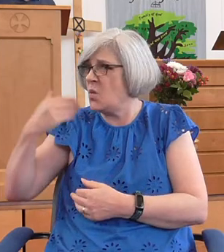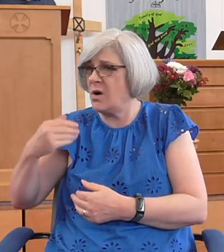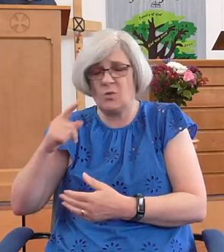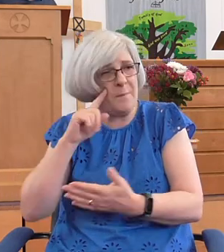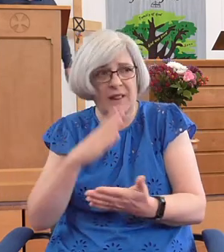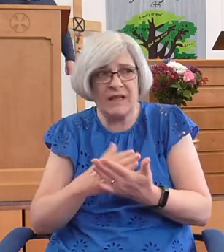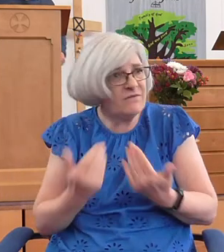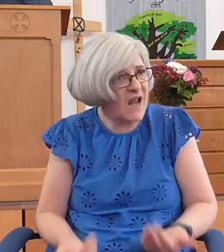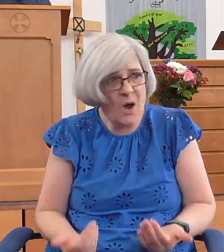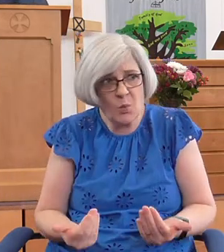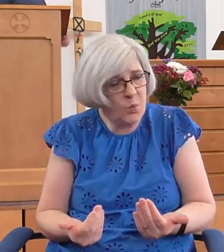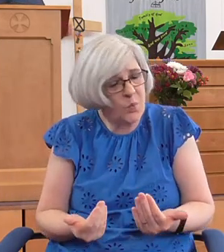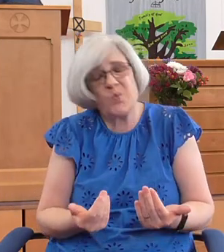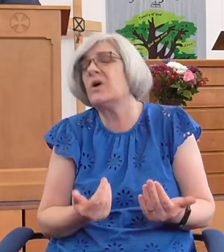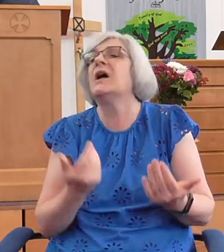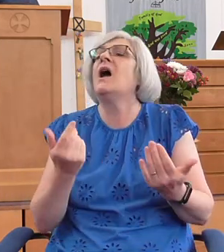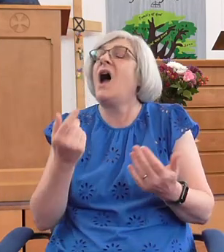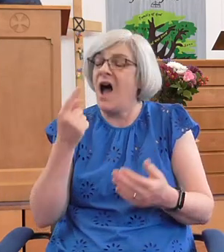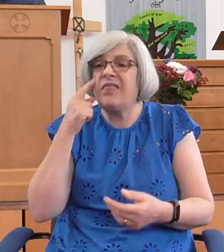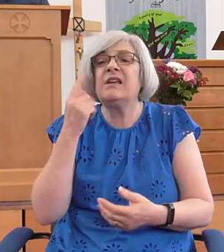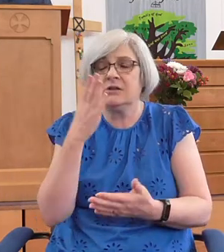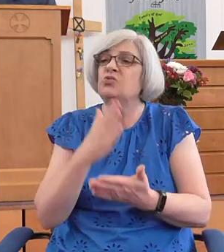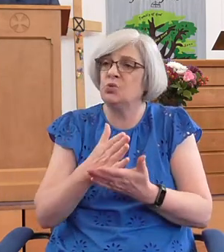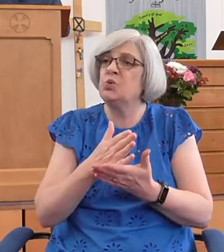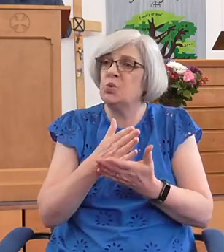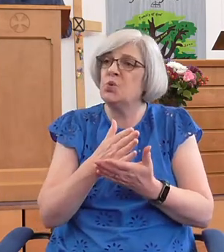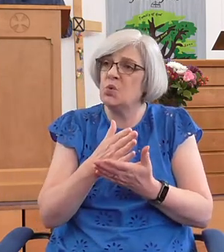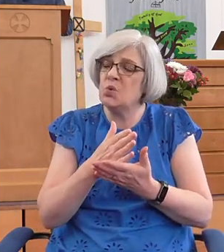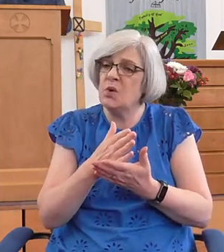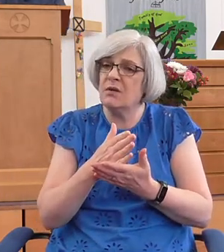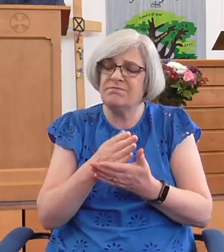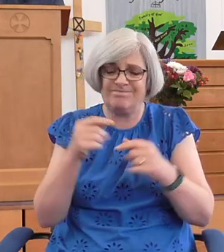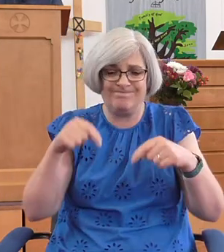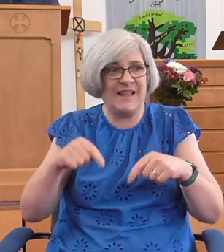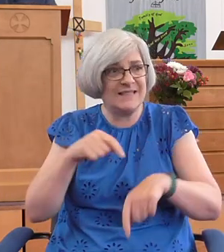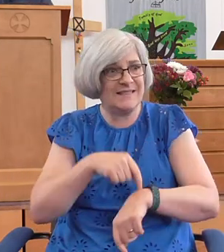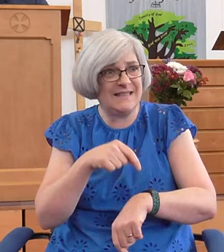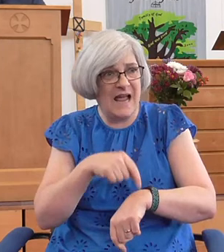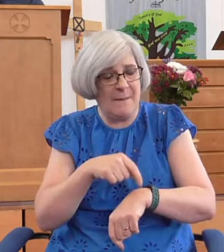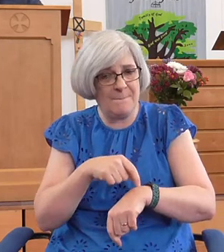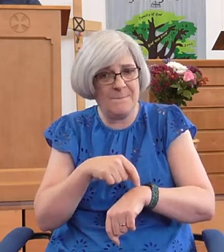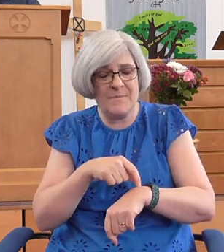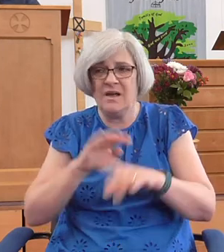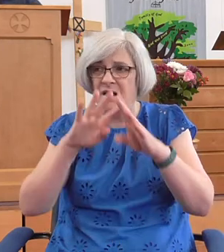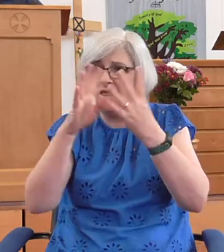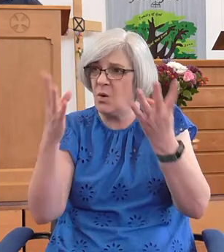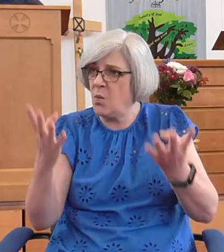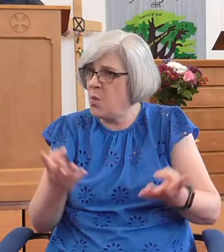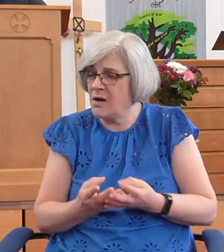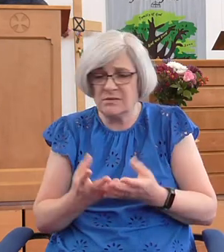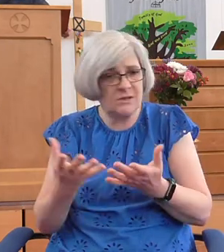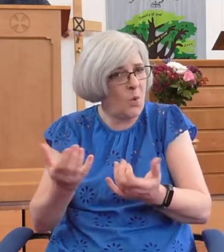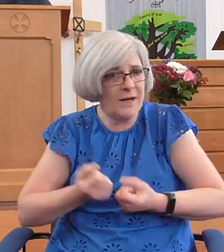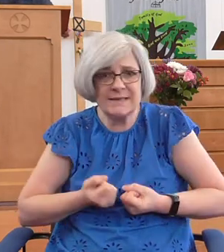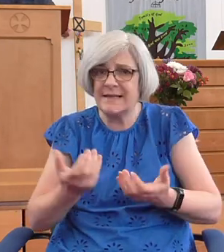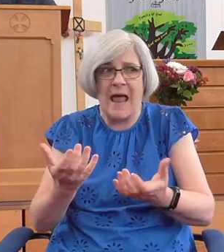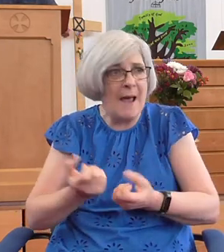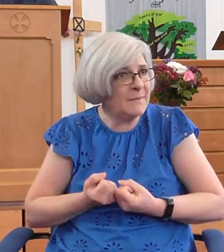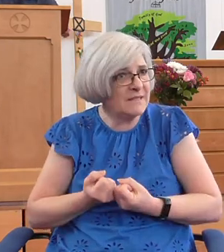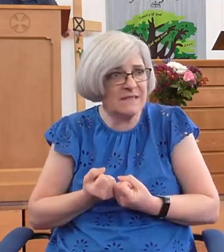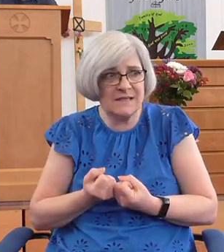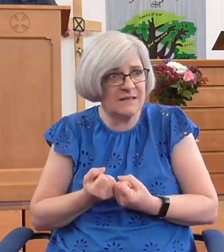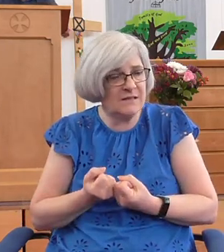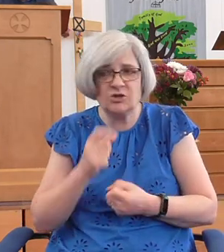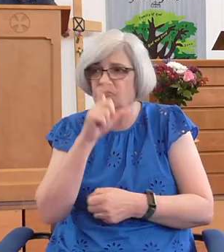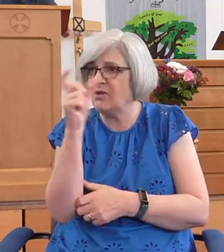And I think that's certainly true, not least during this period when the world is less accepting of the claims